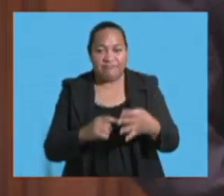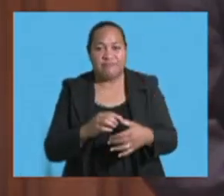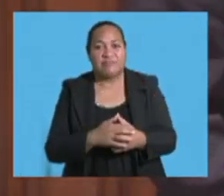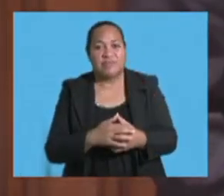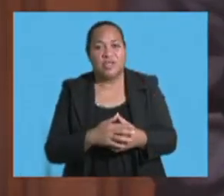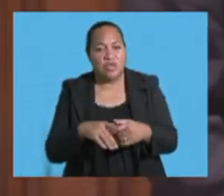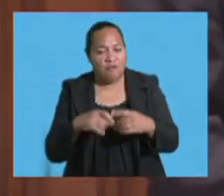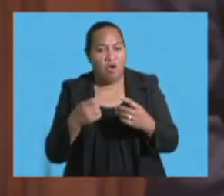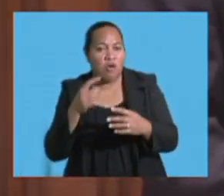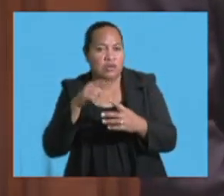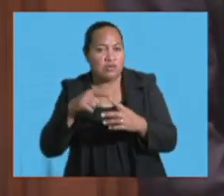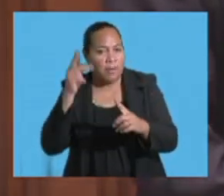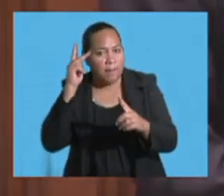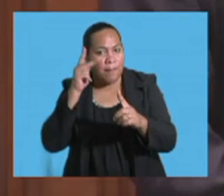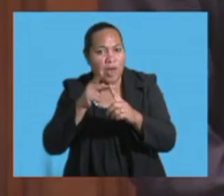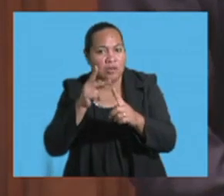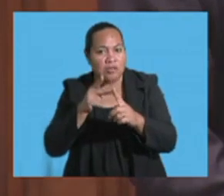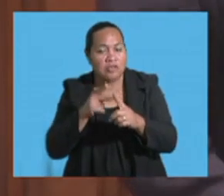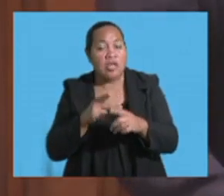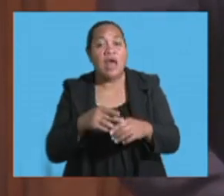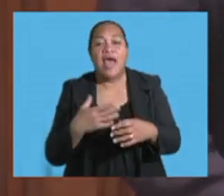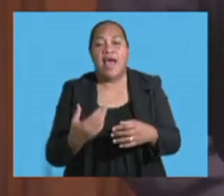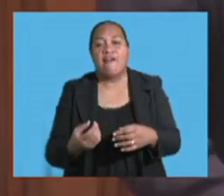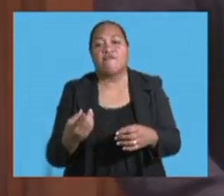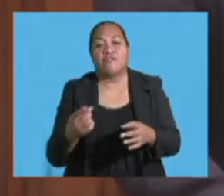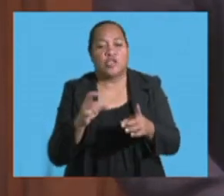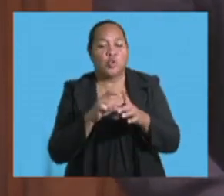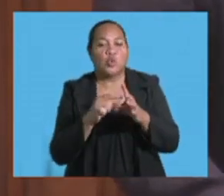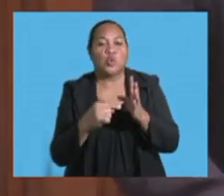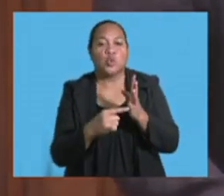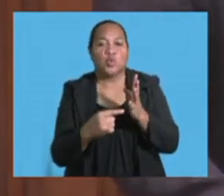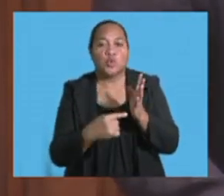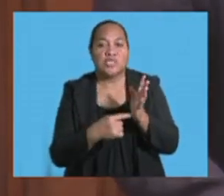agricultural purposes are granted duty-free concessions.